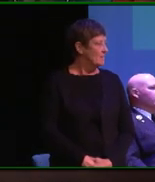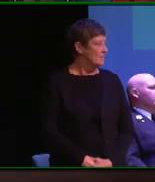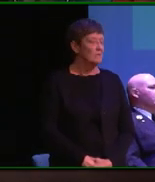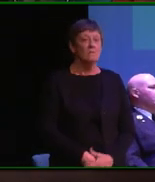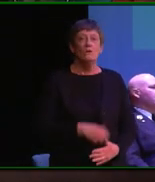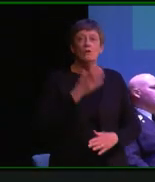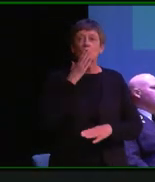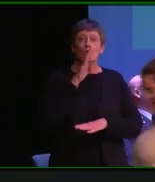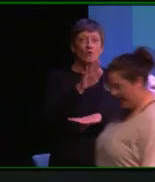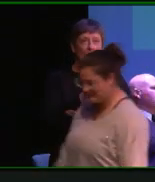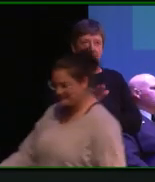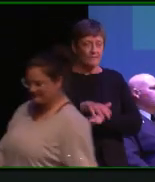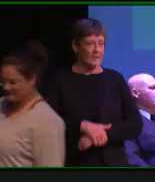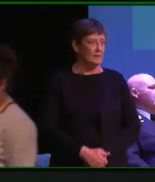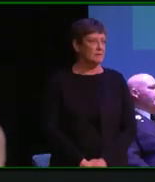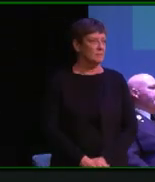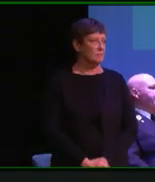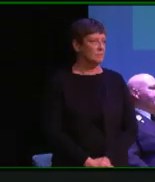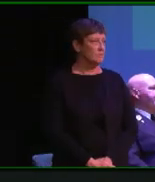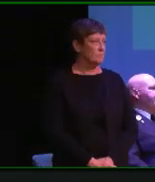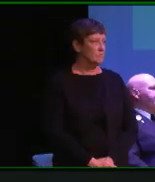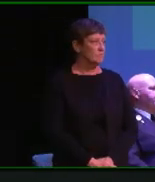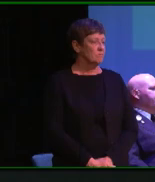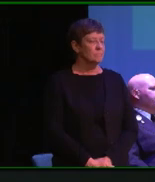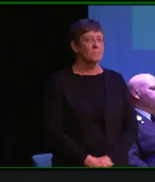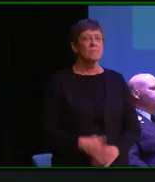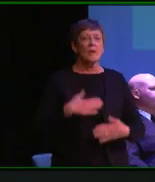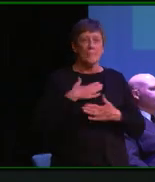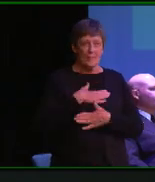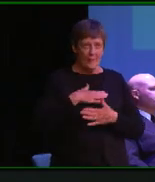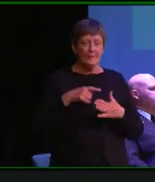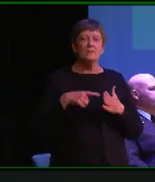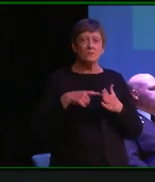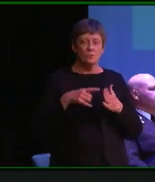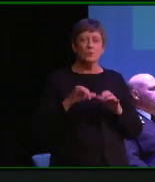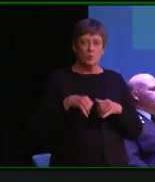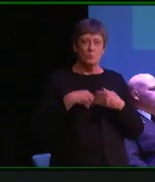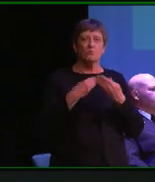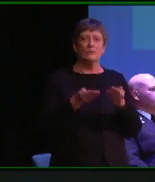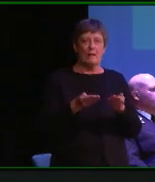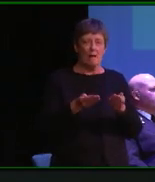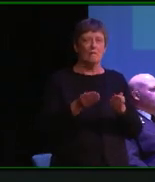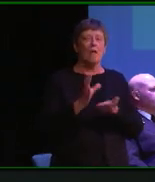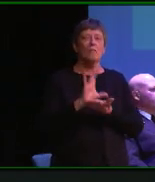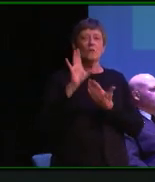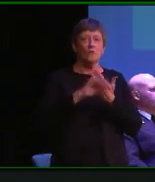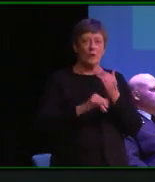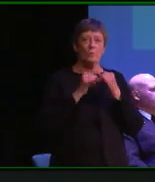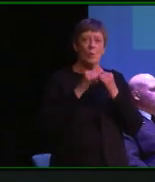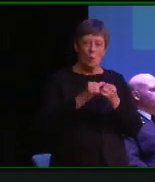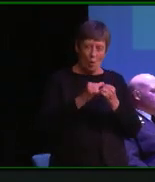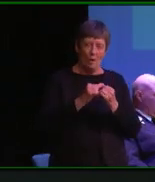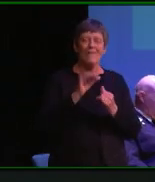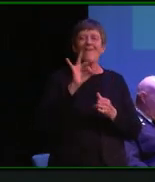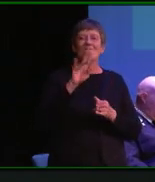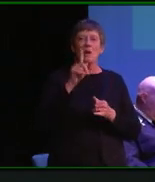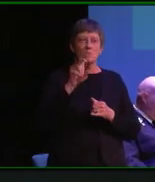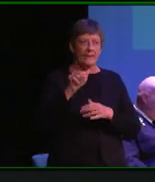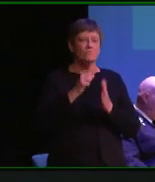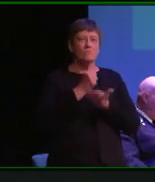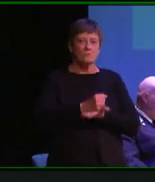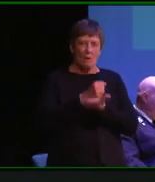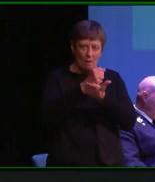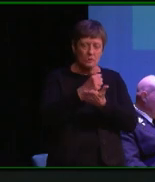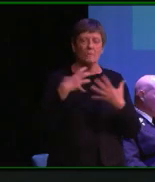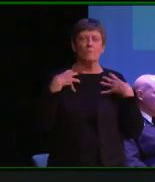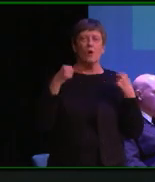Good evening. I am pleased to present the Curriculum Awards and Foundation Scholarships for Health Sciences